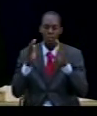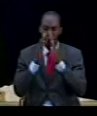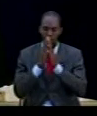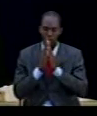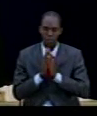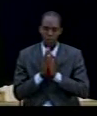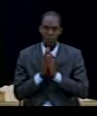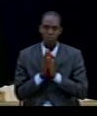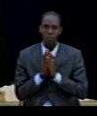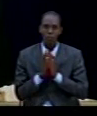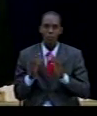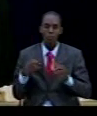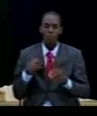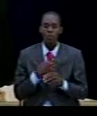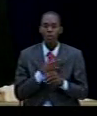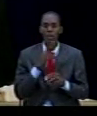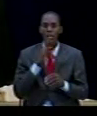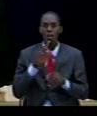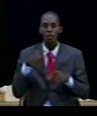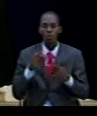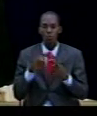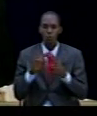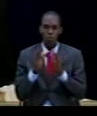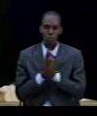We are going to pray.